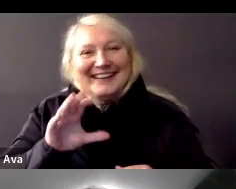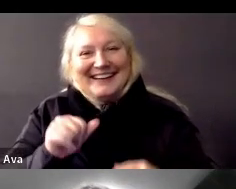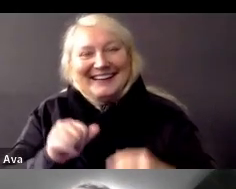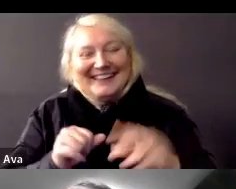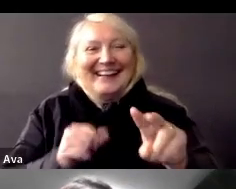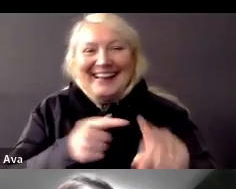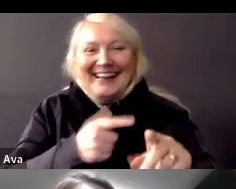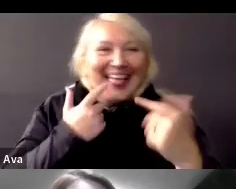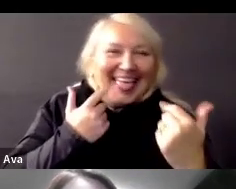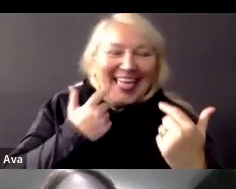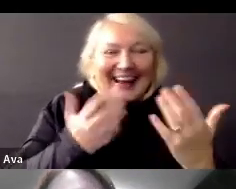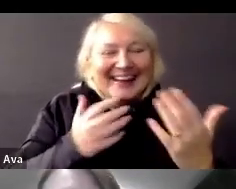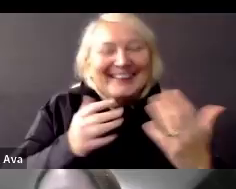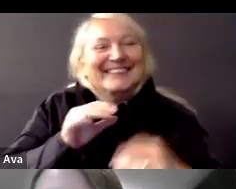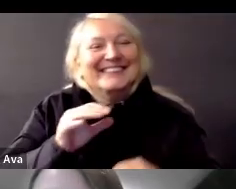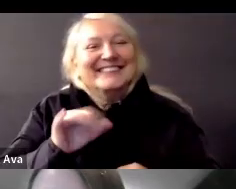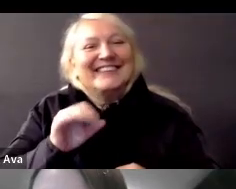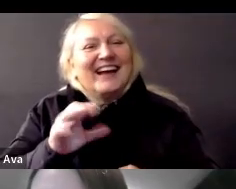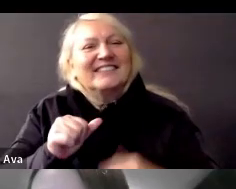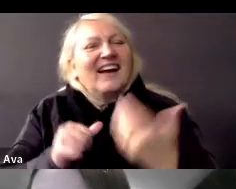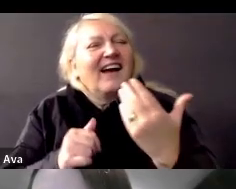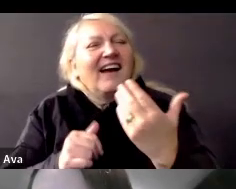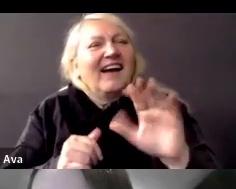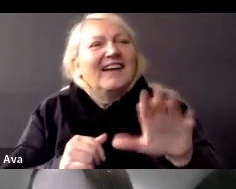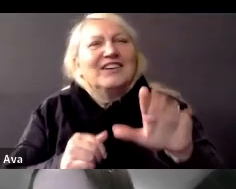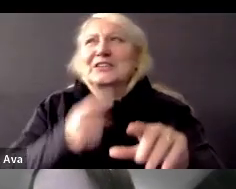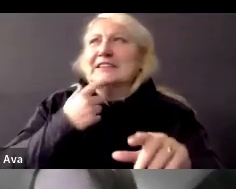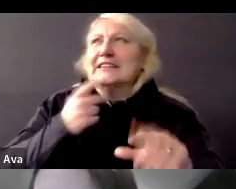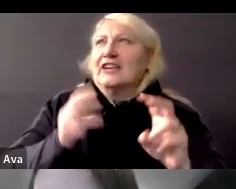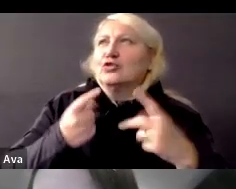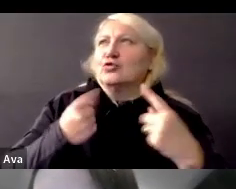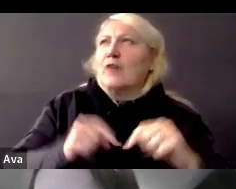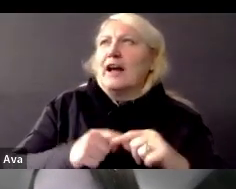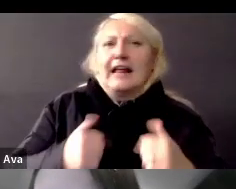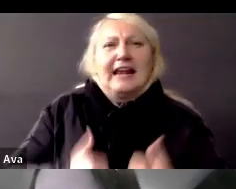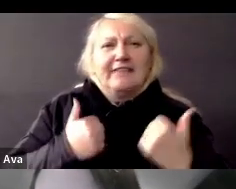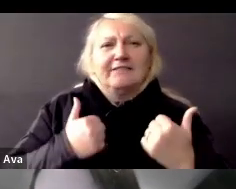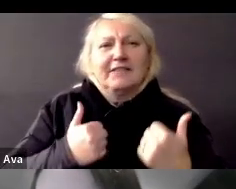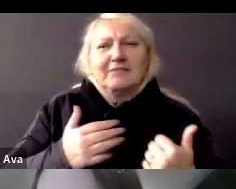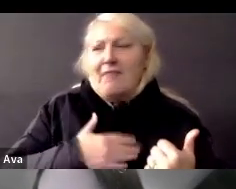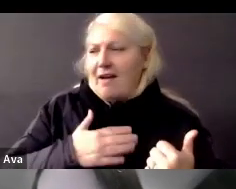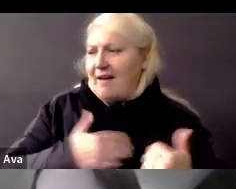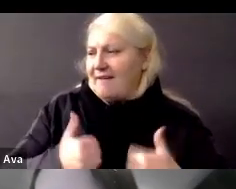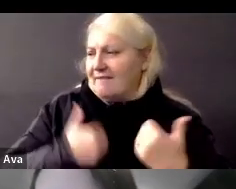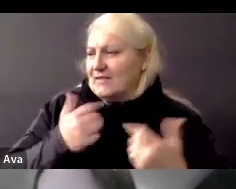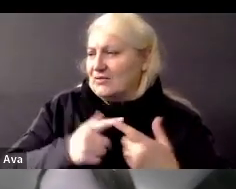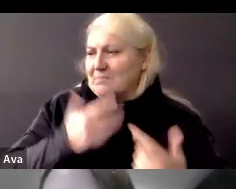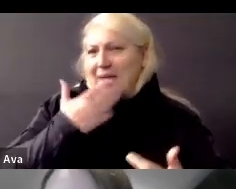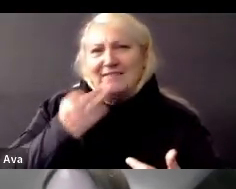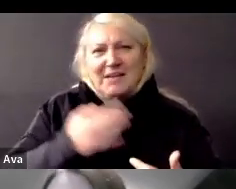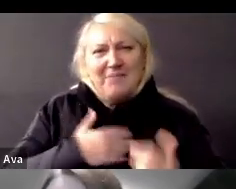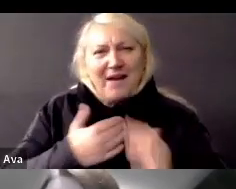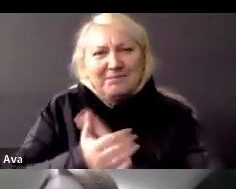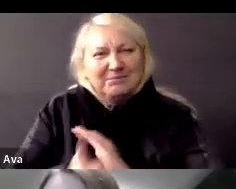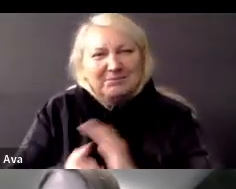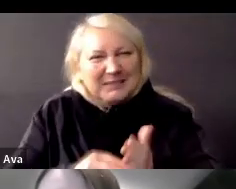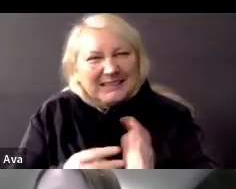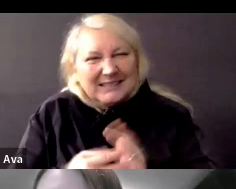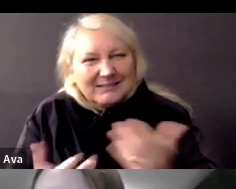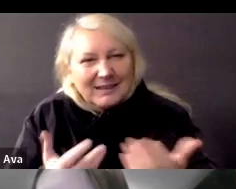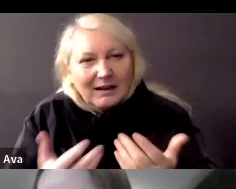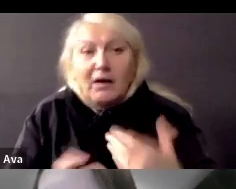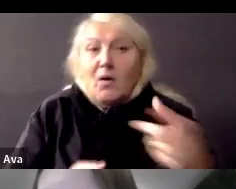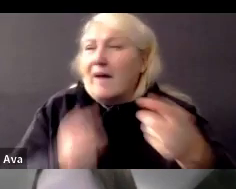that like, just trying to live our lives the best of our ability? What do you mean by that? like going to school, going